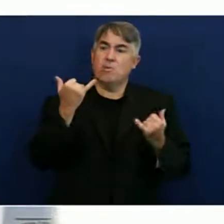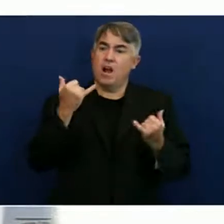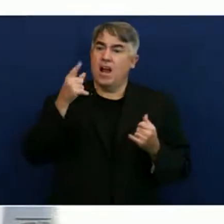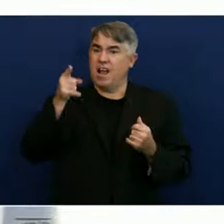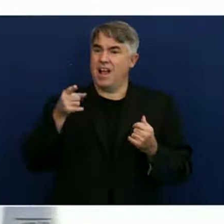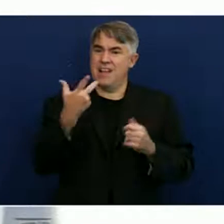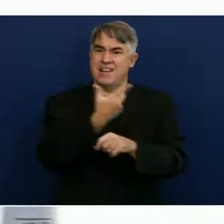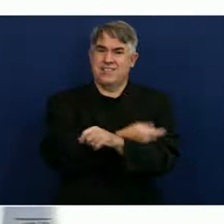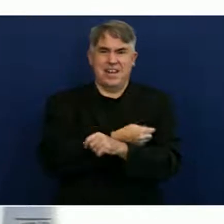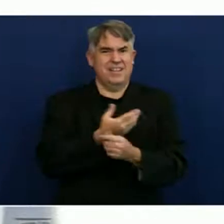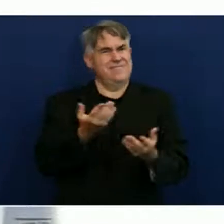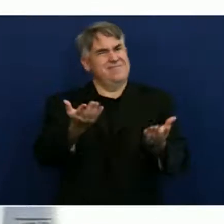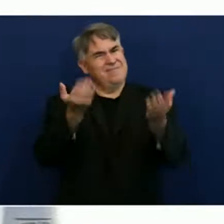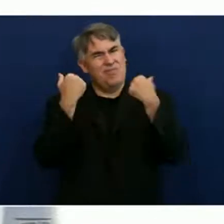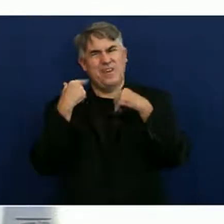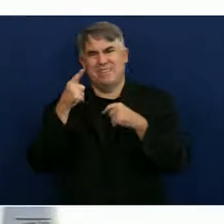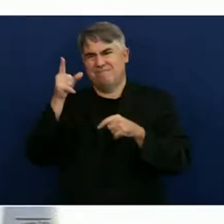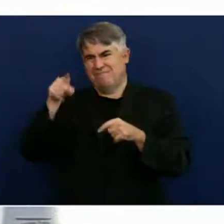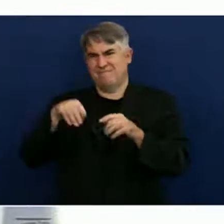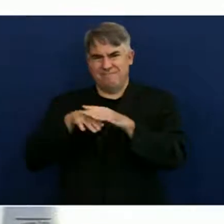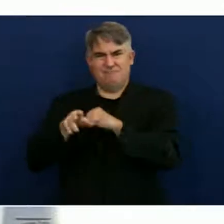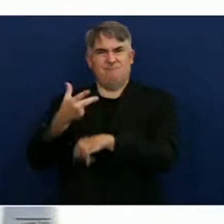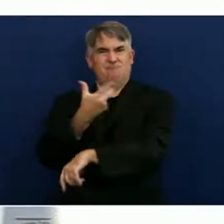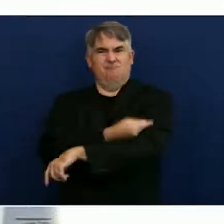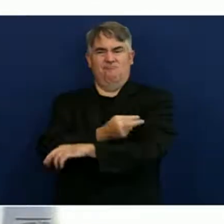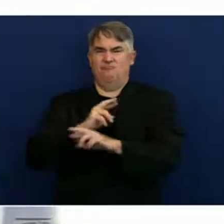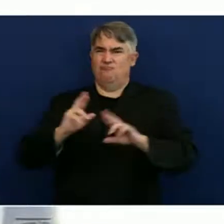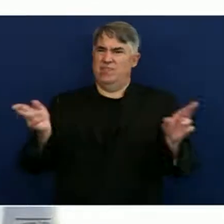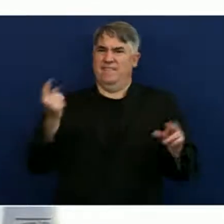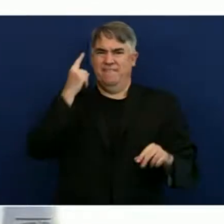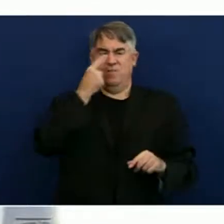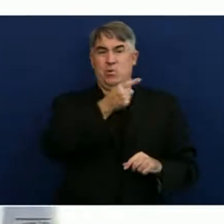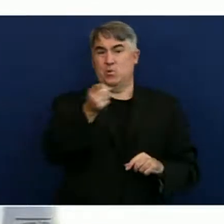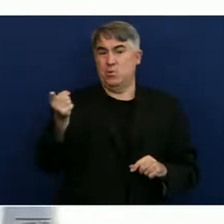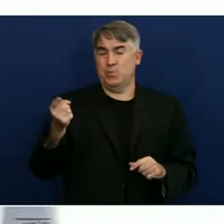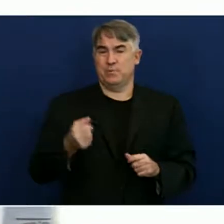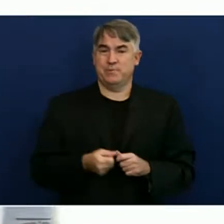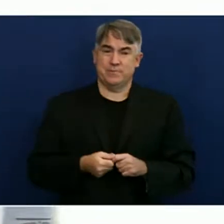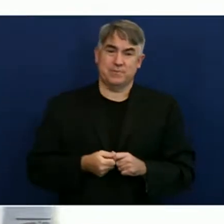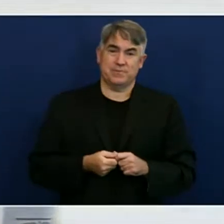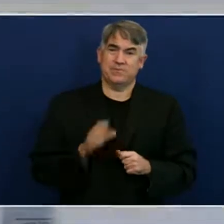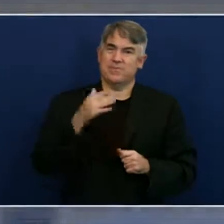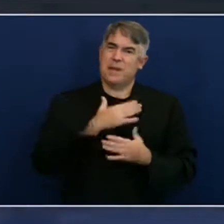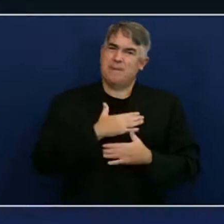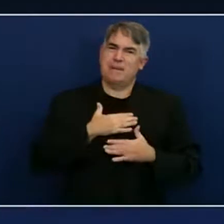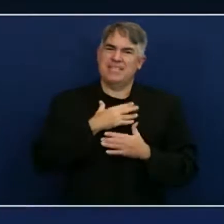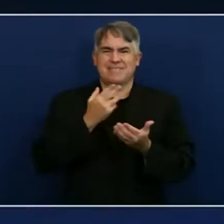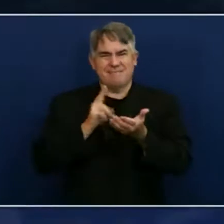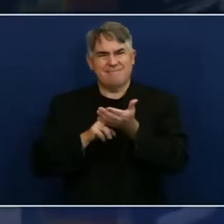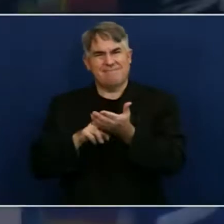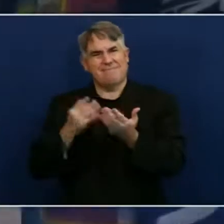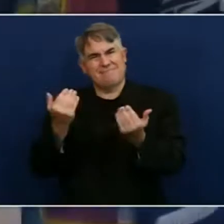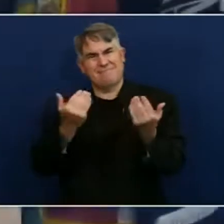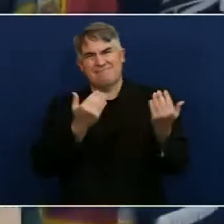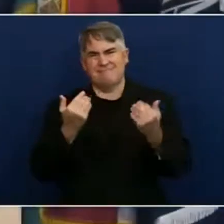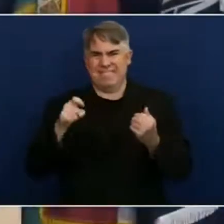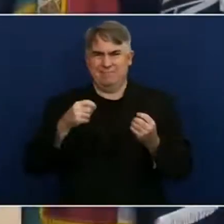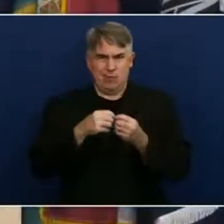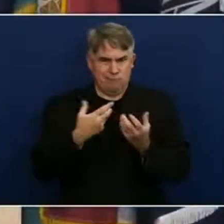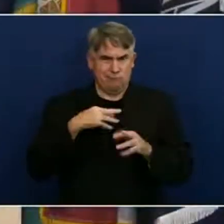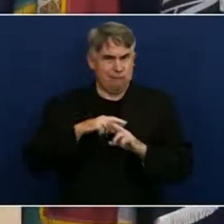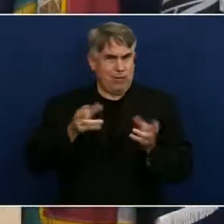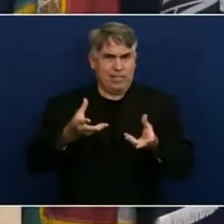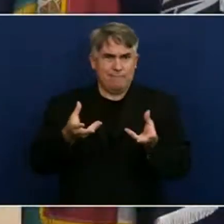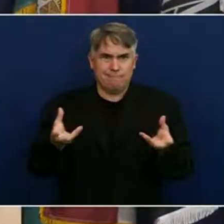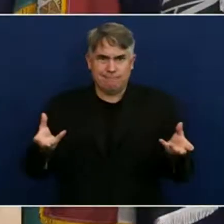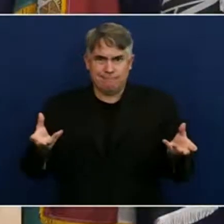site to please go to our website and consider signing up for those. In addition to what we're doing